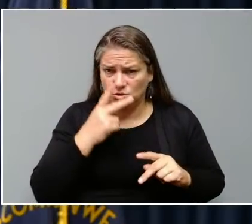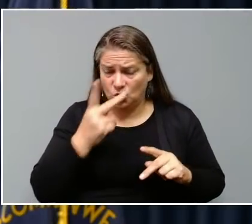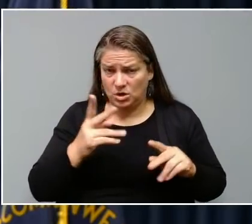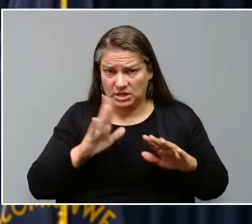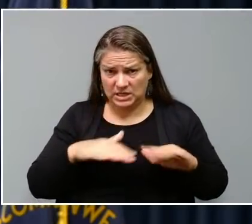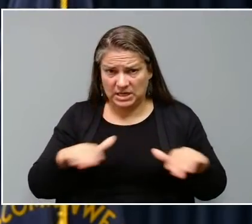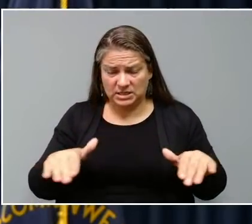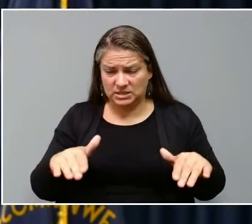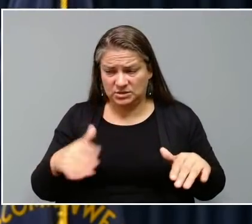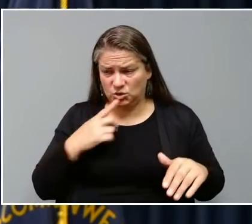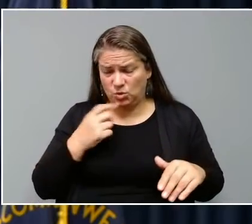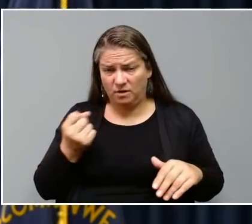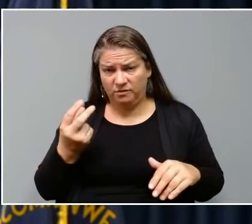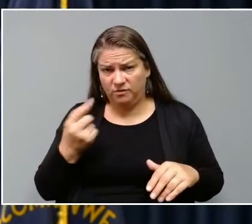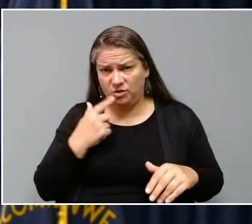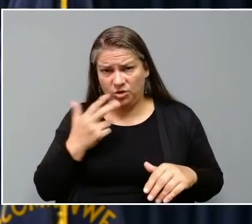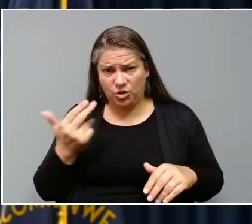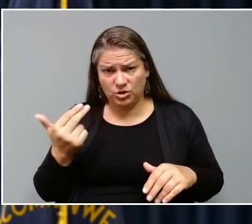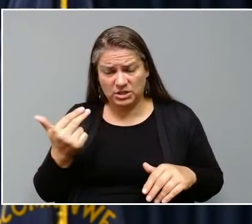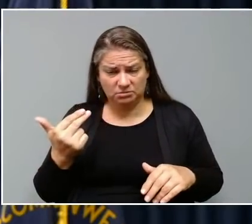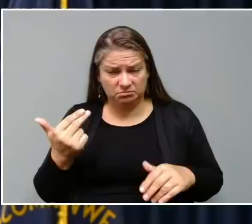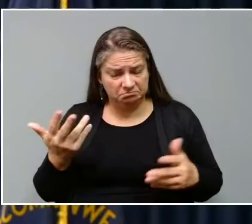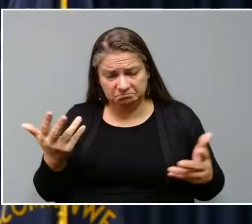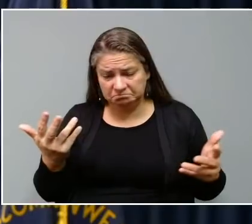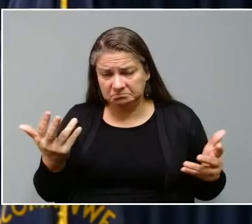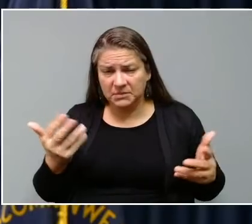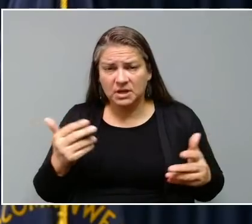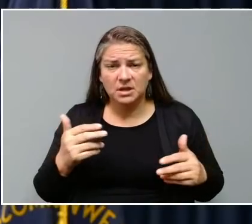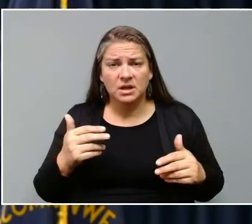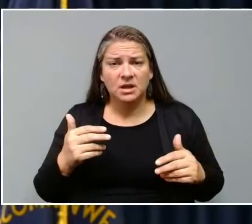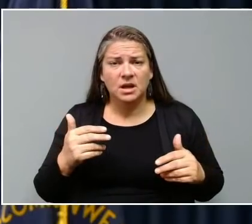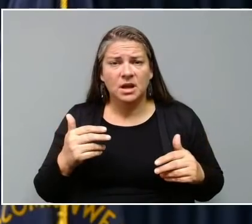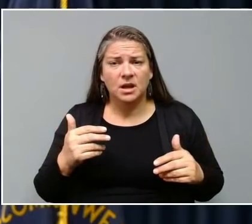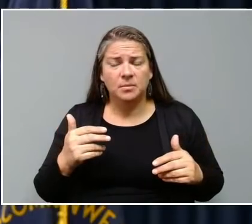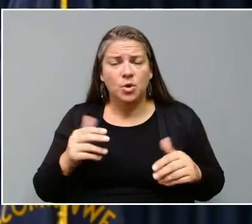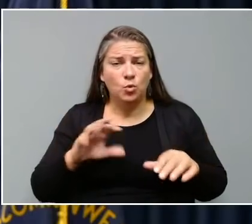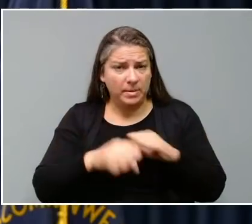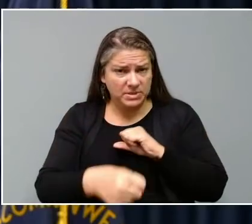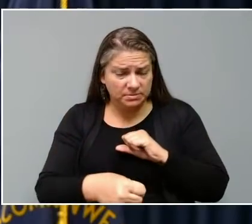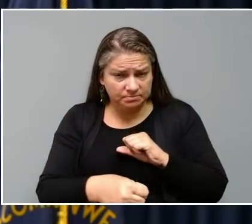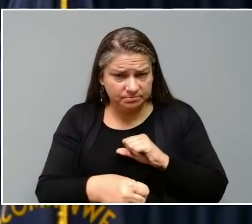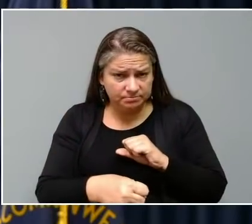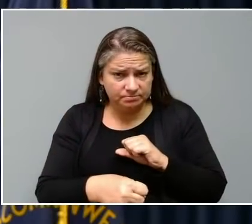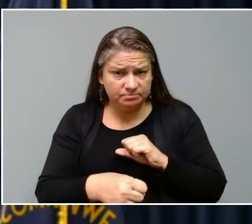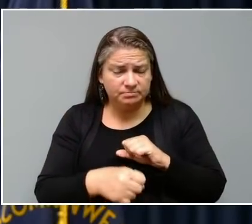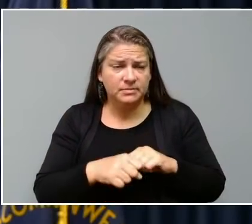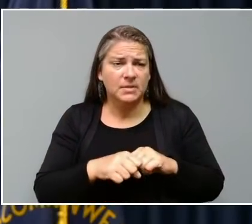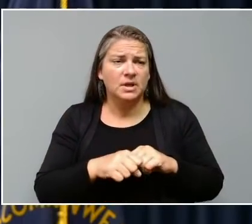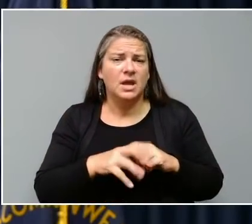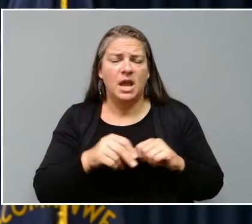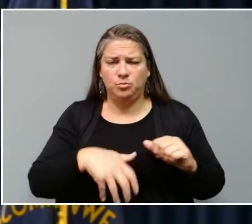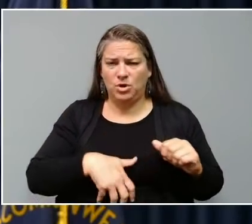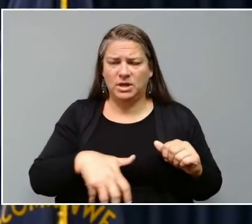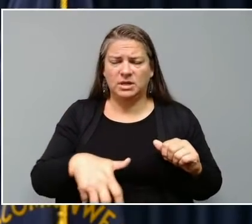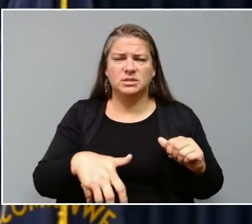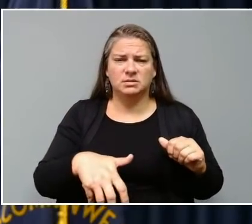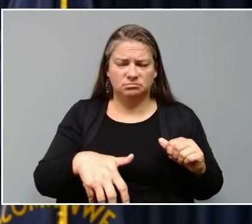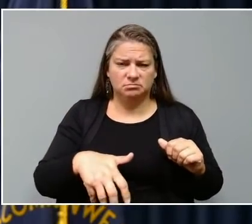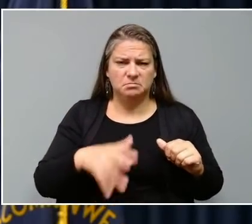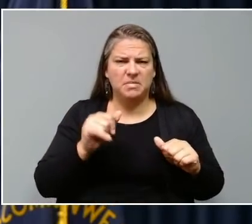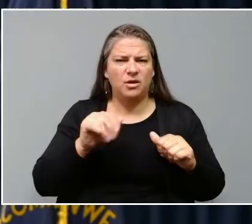as 12, 13, you pick, raped and impregnated, even by family